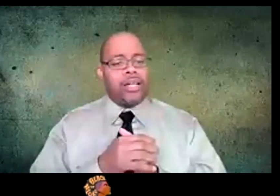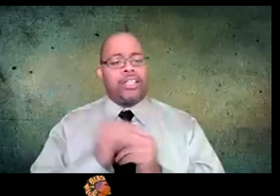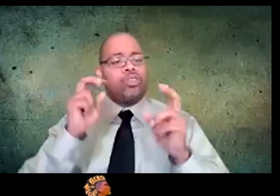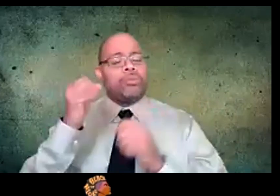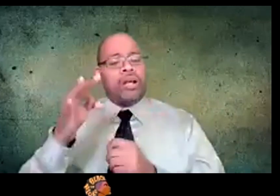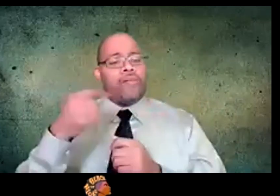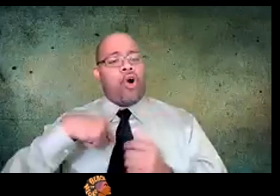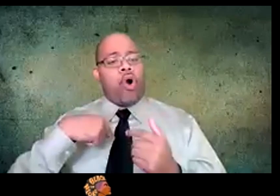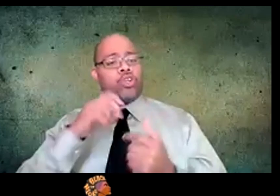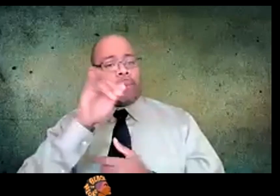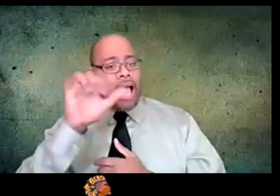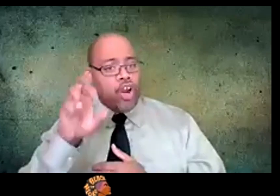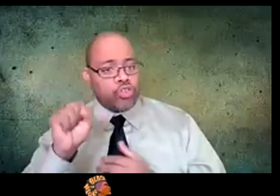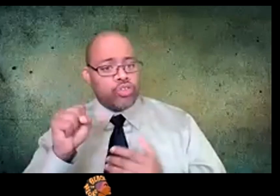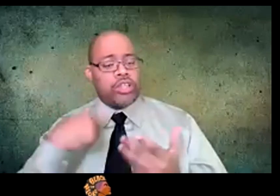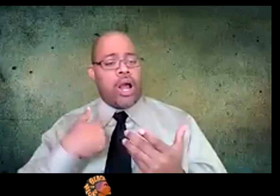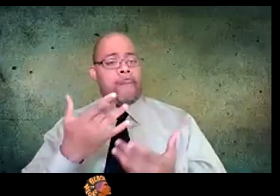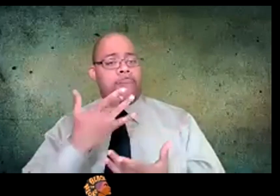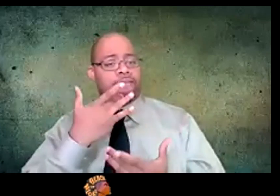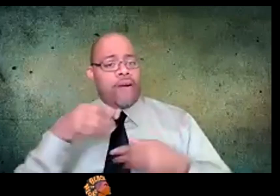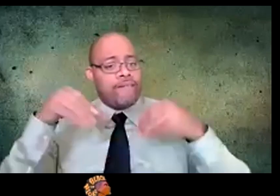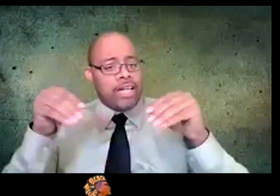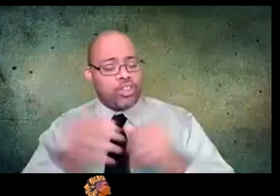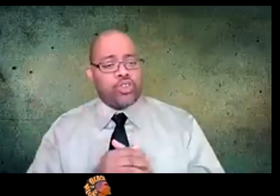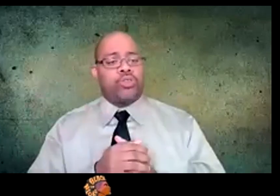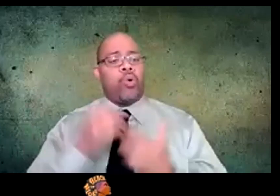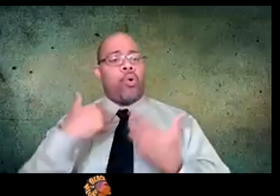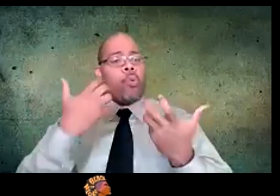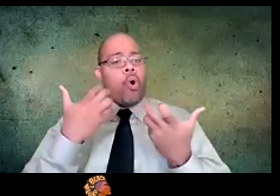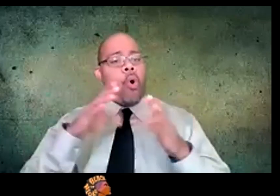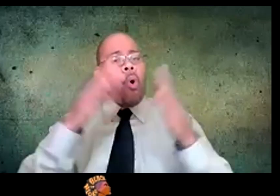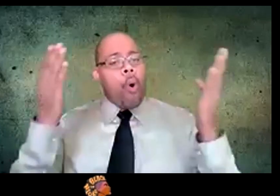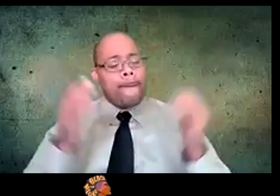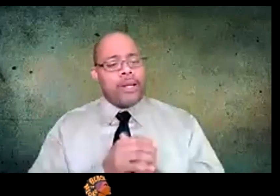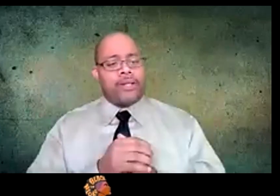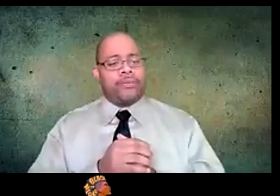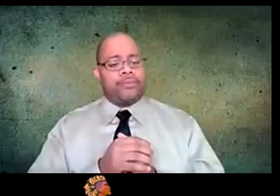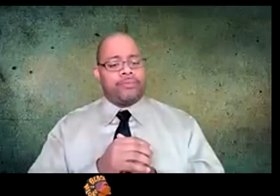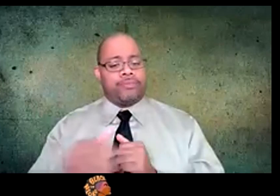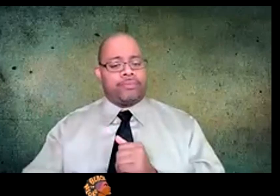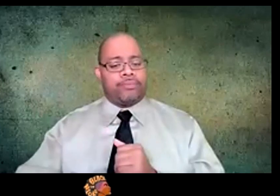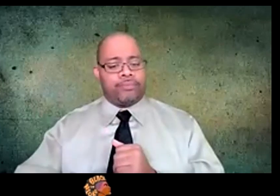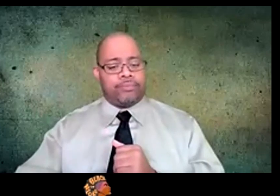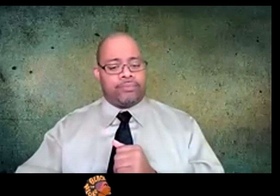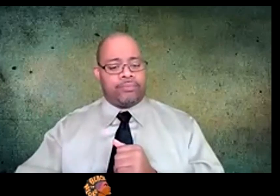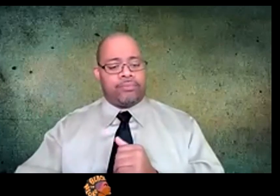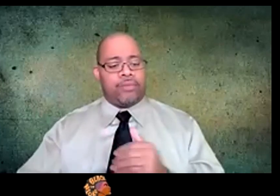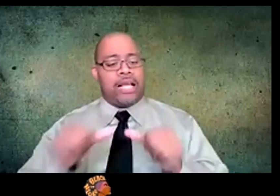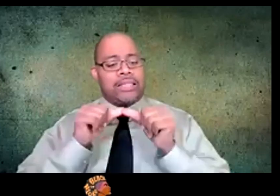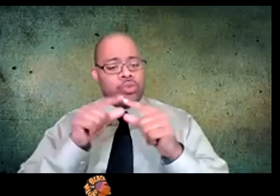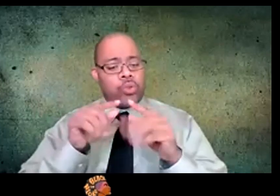our suppliers, our preferred vendors. We want to open up and continue to expand